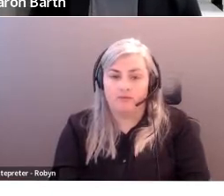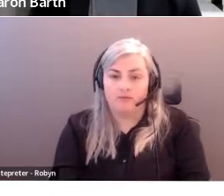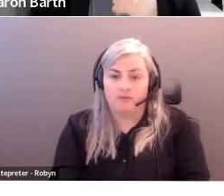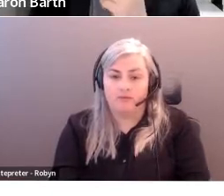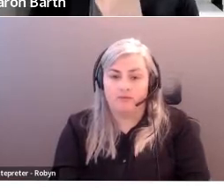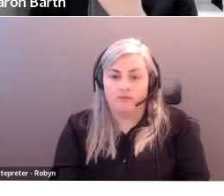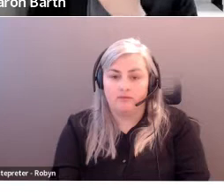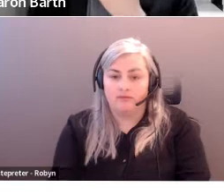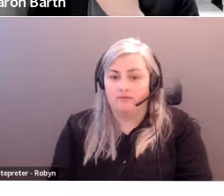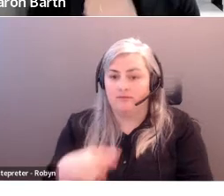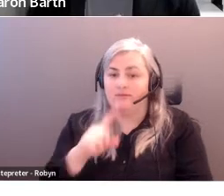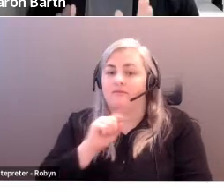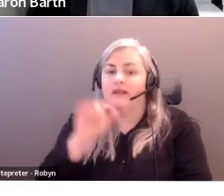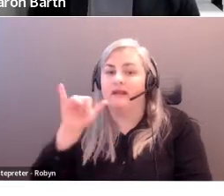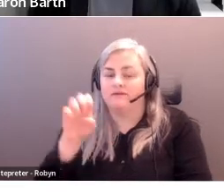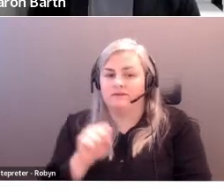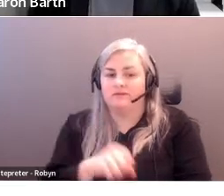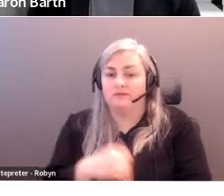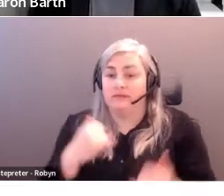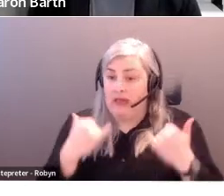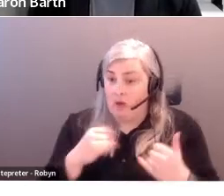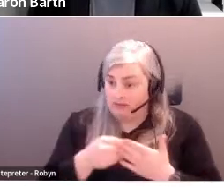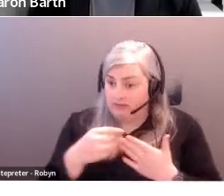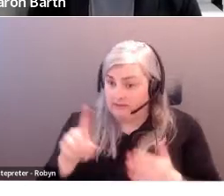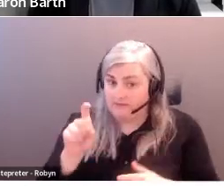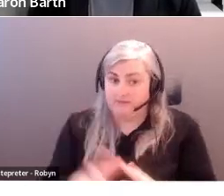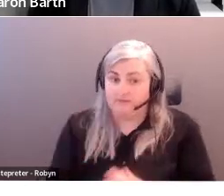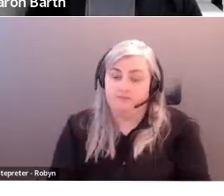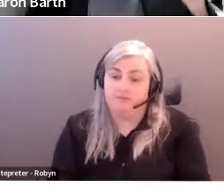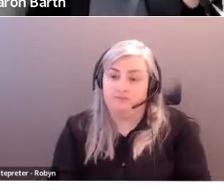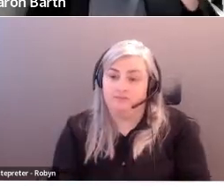Yes. Okay. How about now?